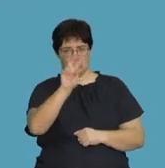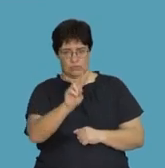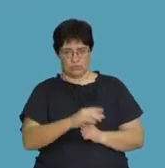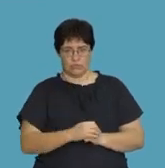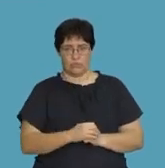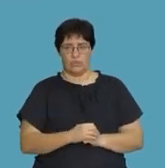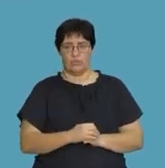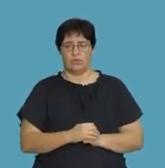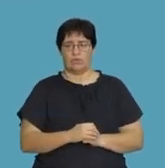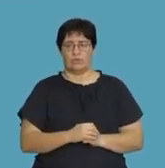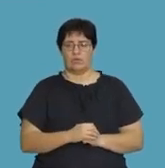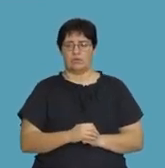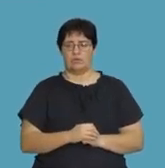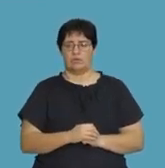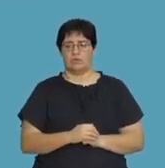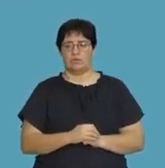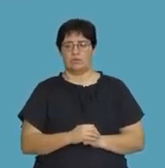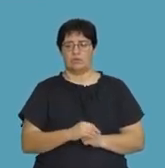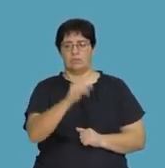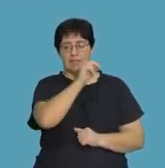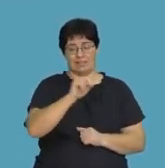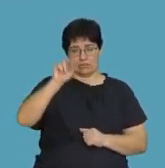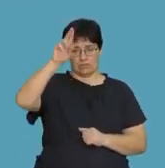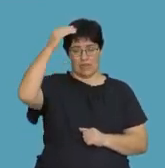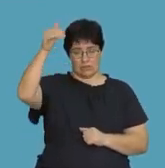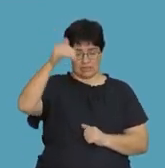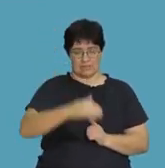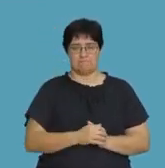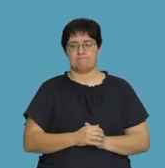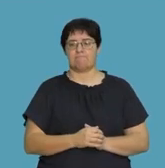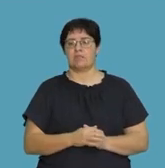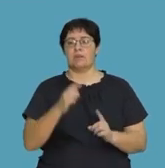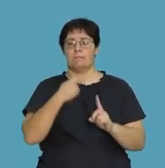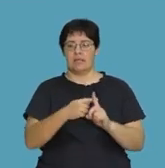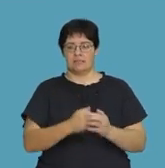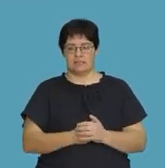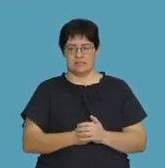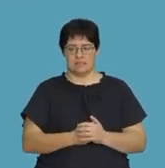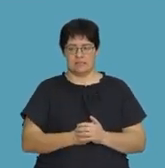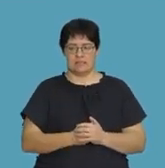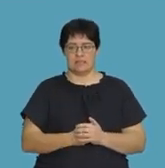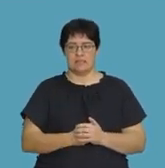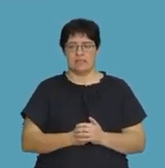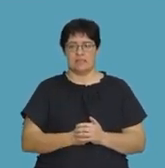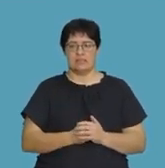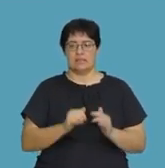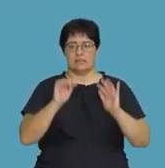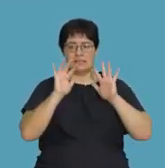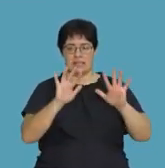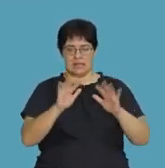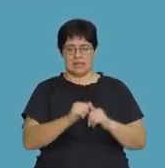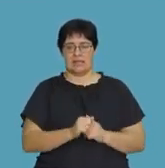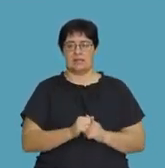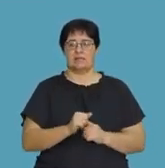2, right? And this will be raised to the 2 outside there. Plus, this will be